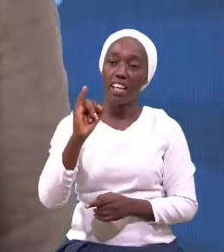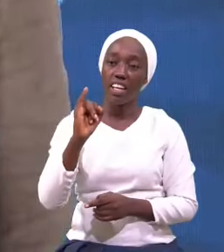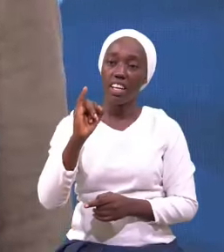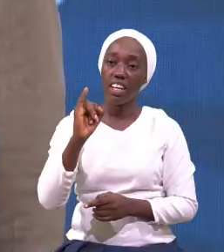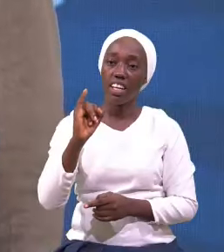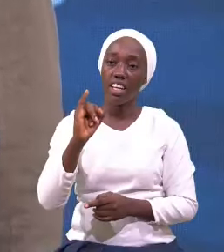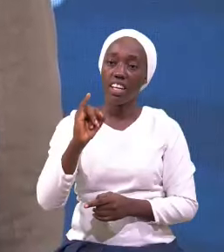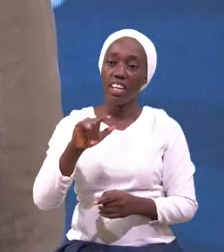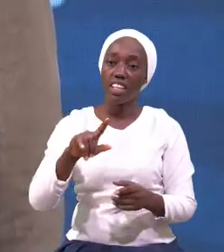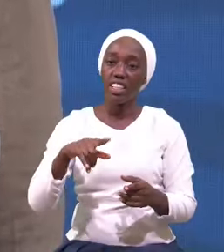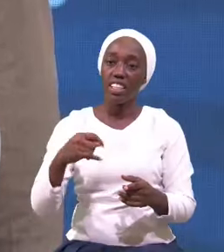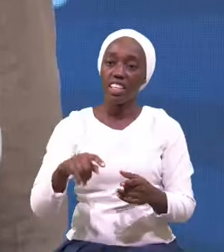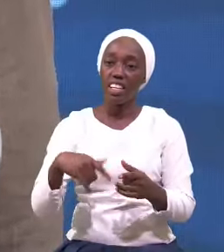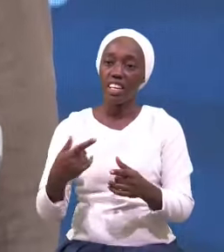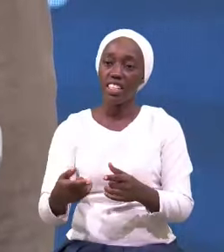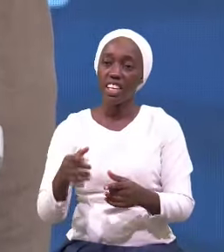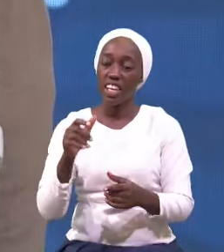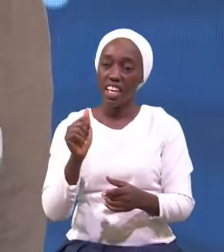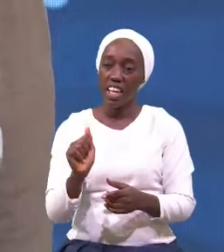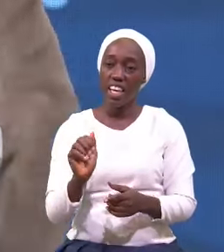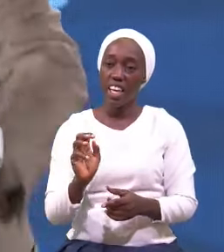And the next part, A-M.